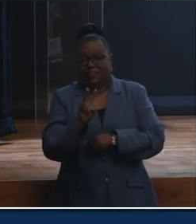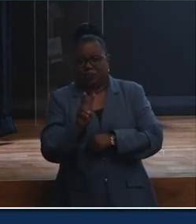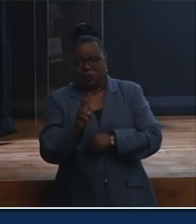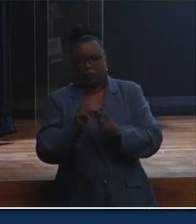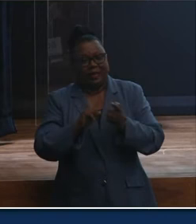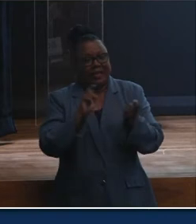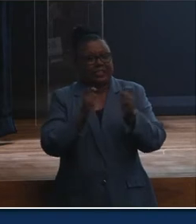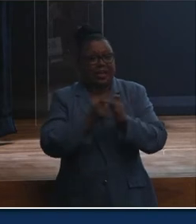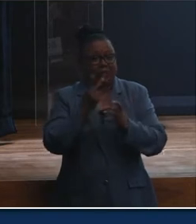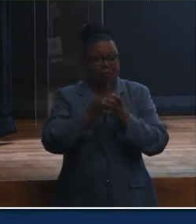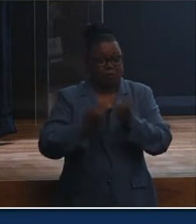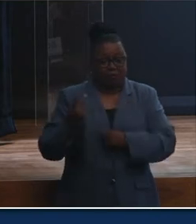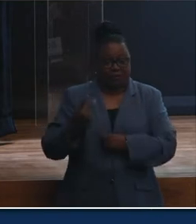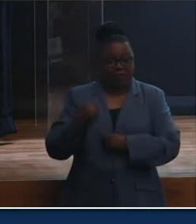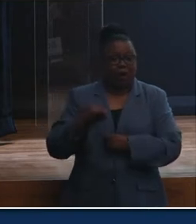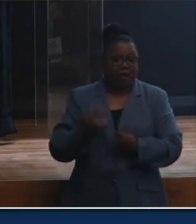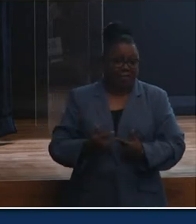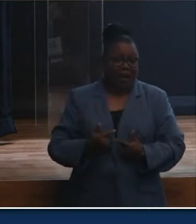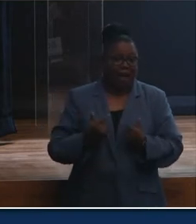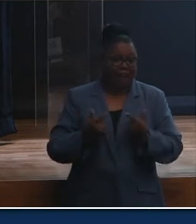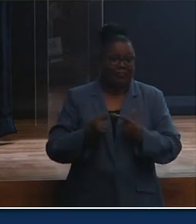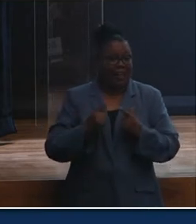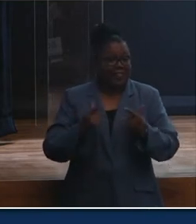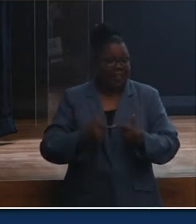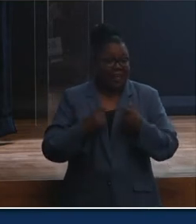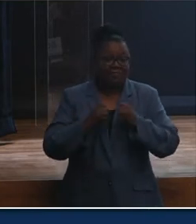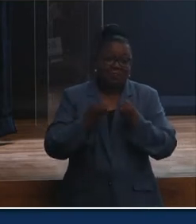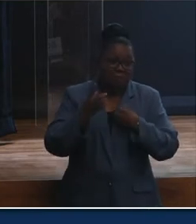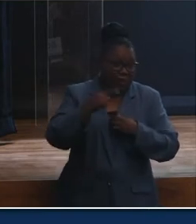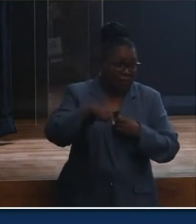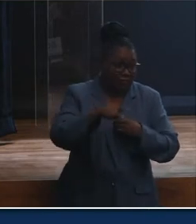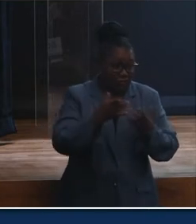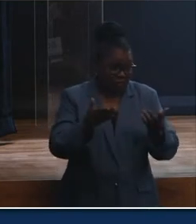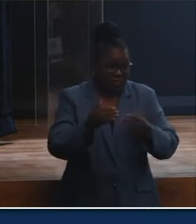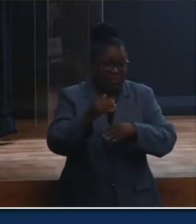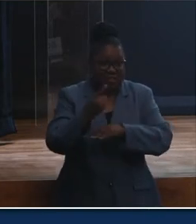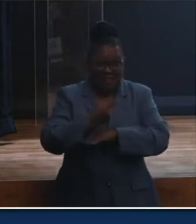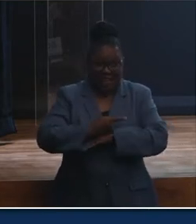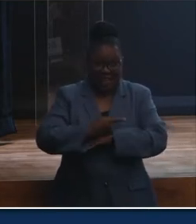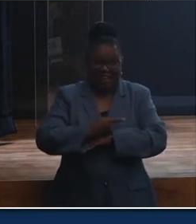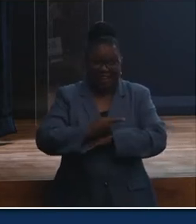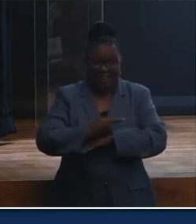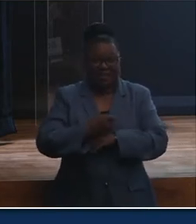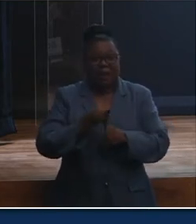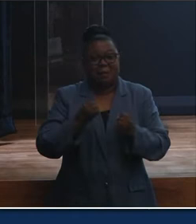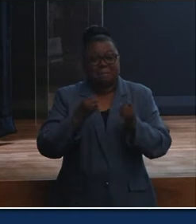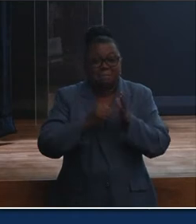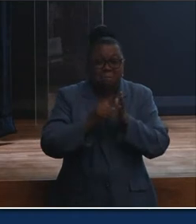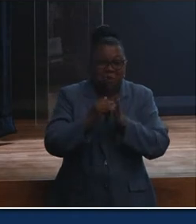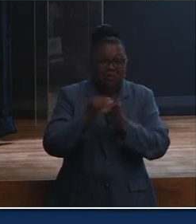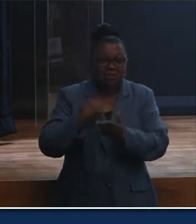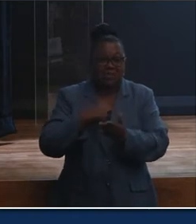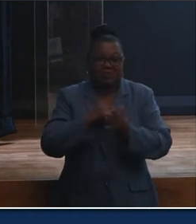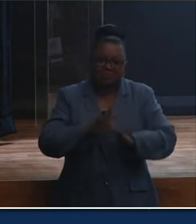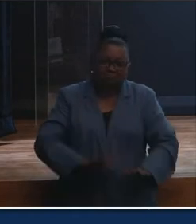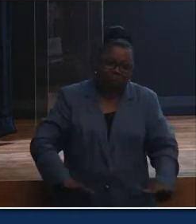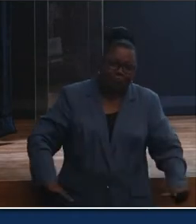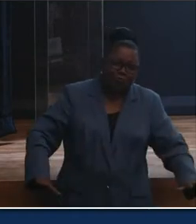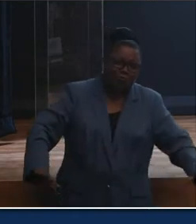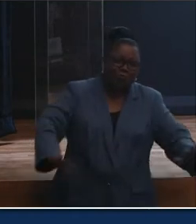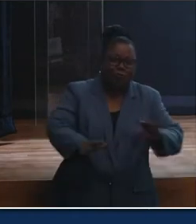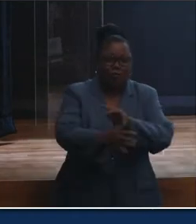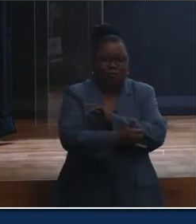that changed both of our lives, the lives of many of you here today, millions of us across the